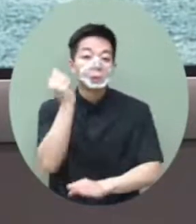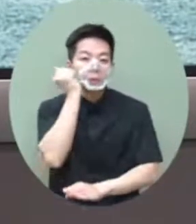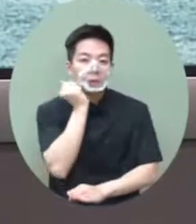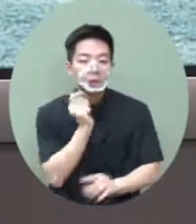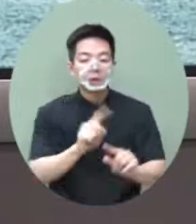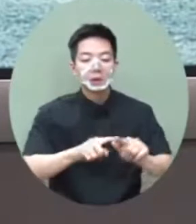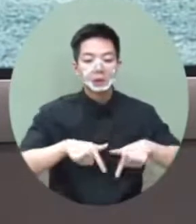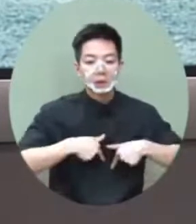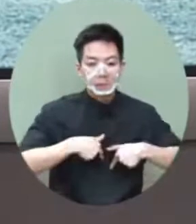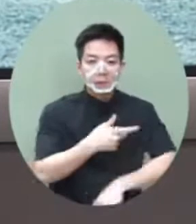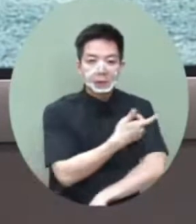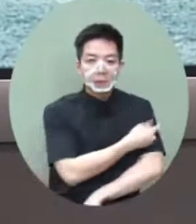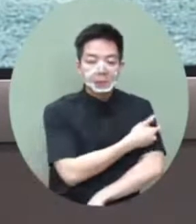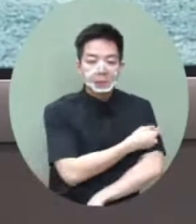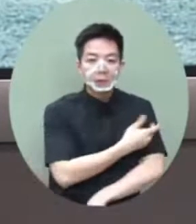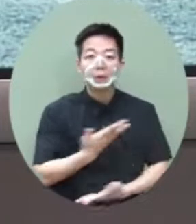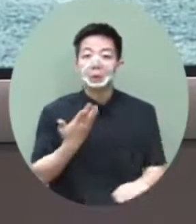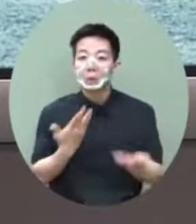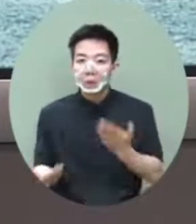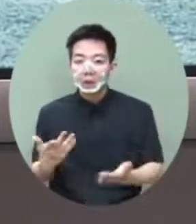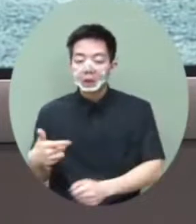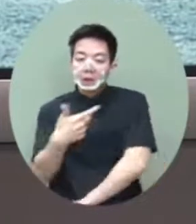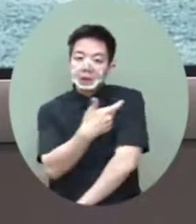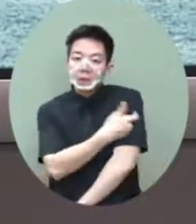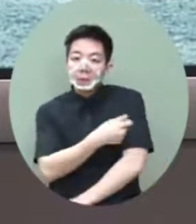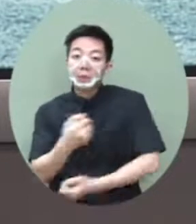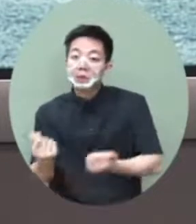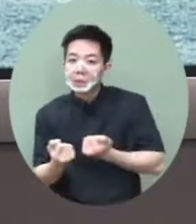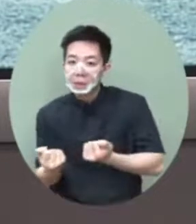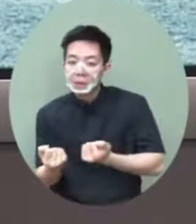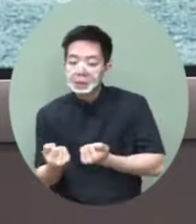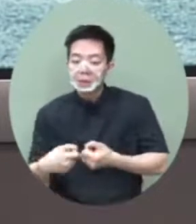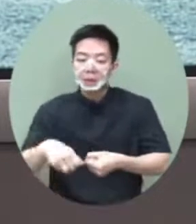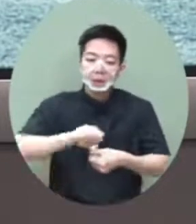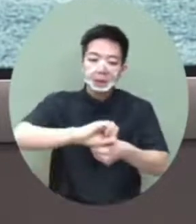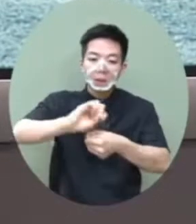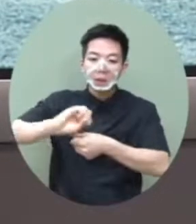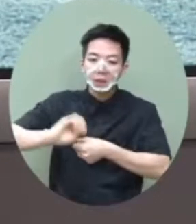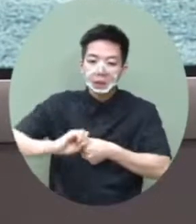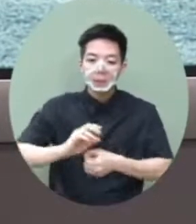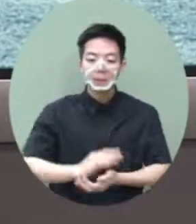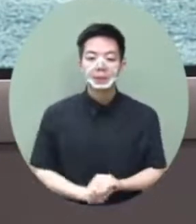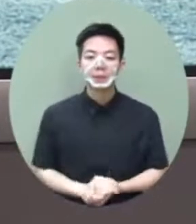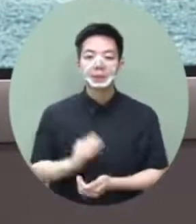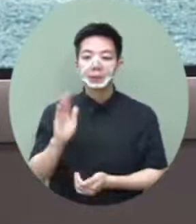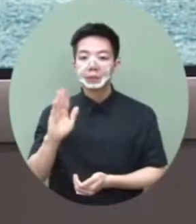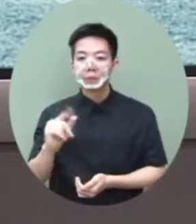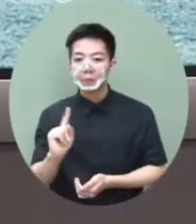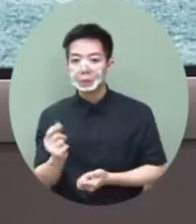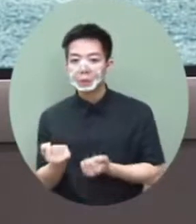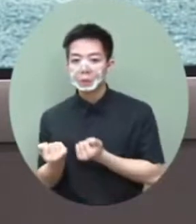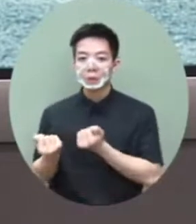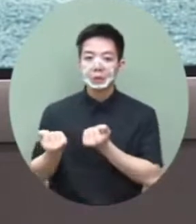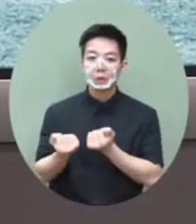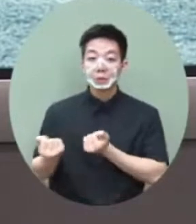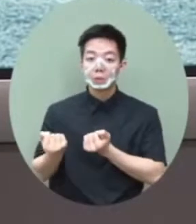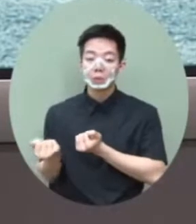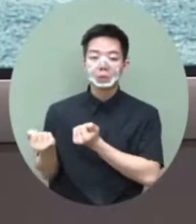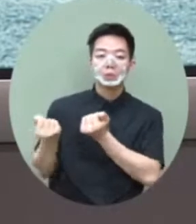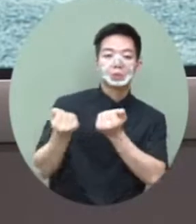vehicles reaching different, for example, estates where there are more elderly